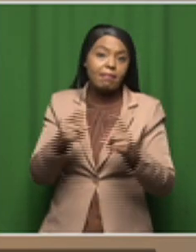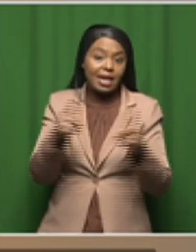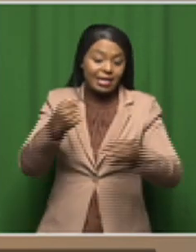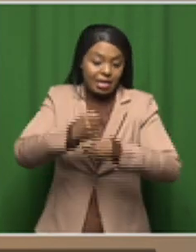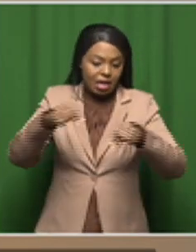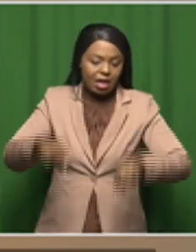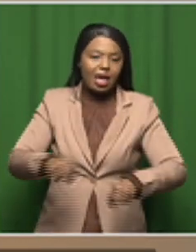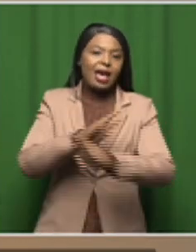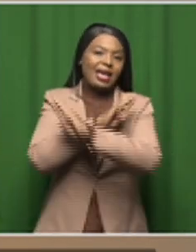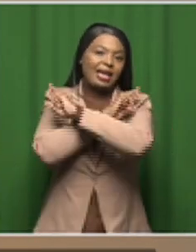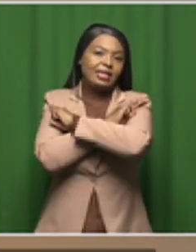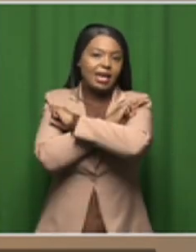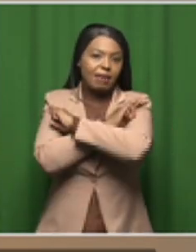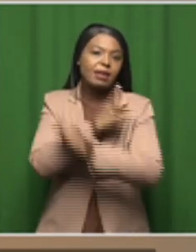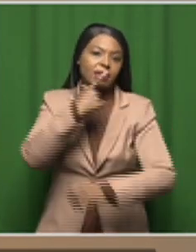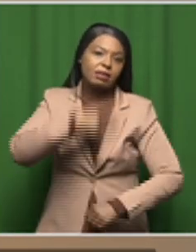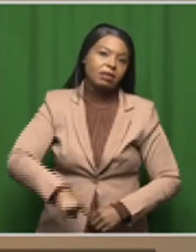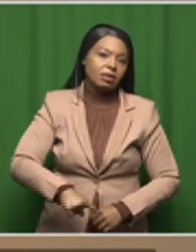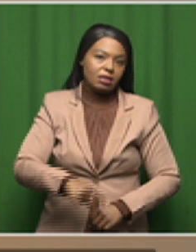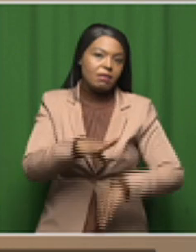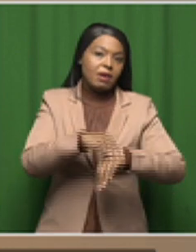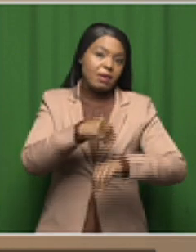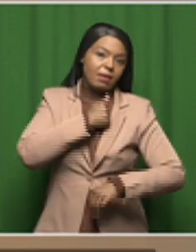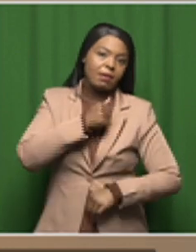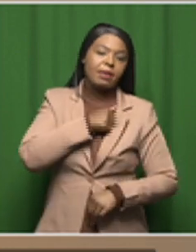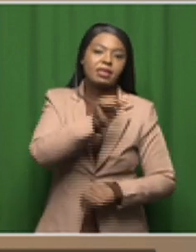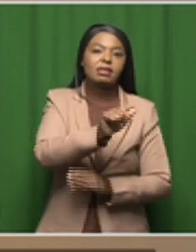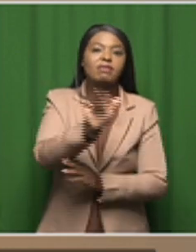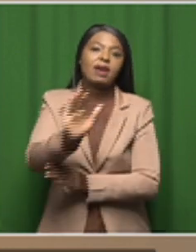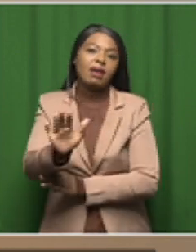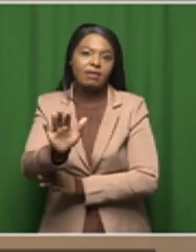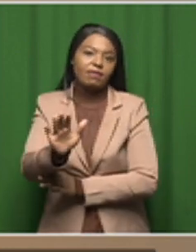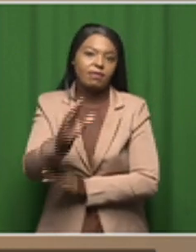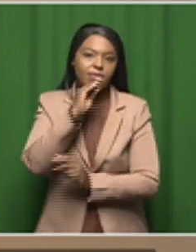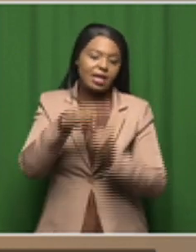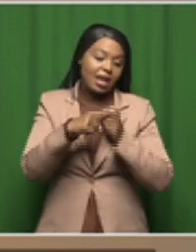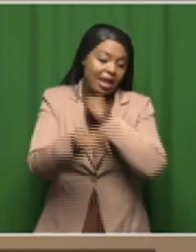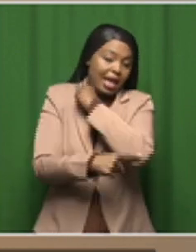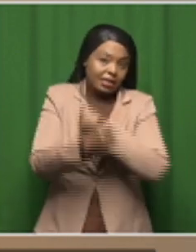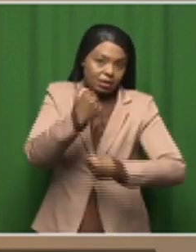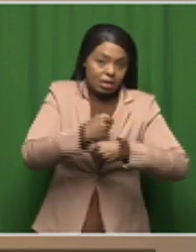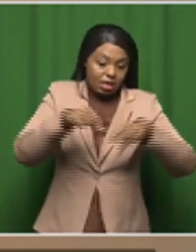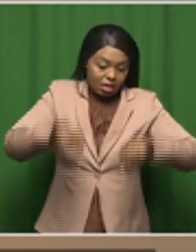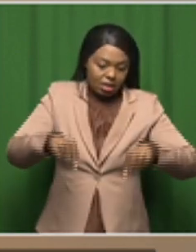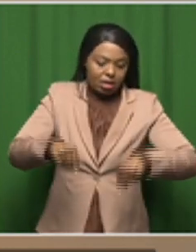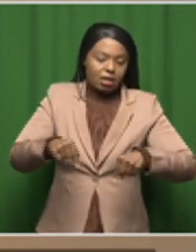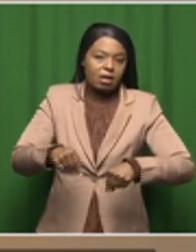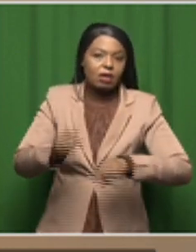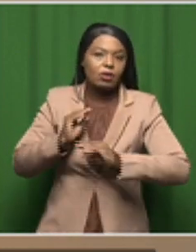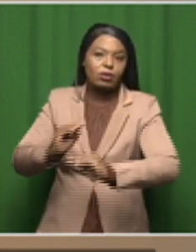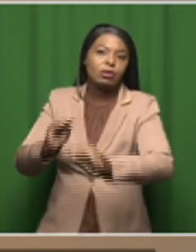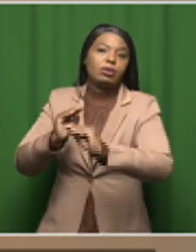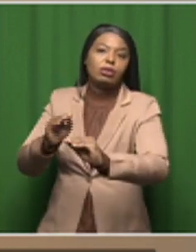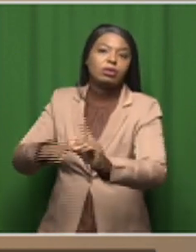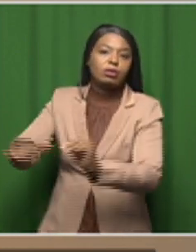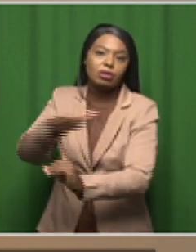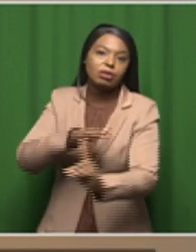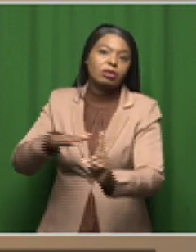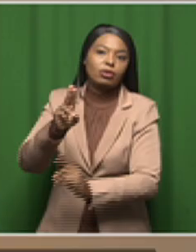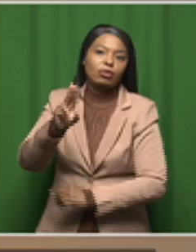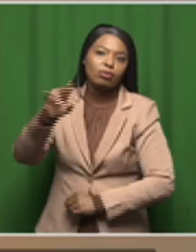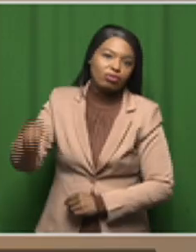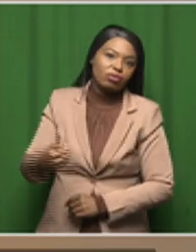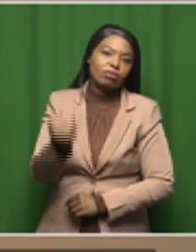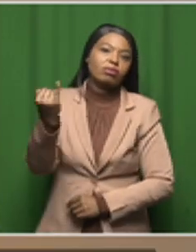year. I'm 65 this year, so that's my last year. So I'm in a phase of